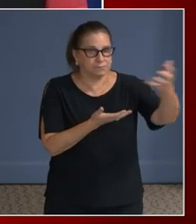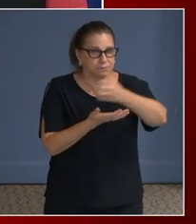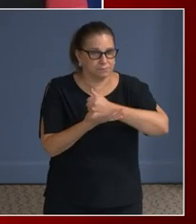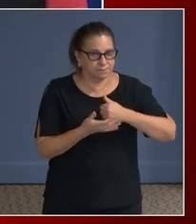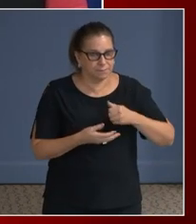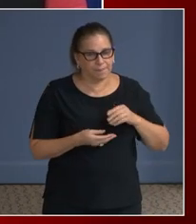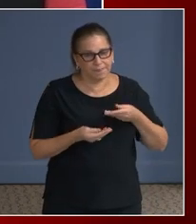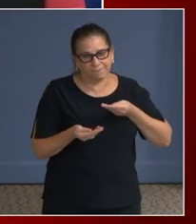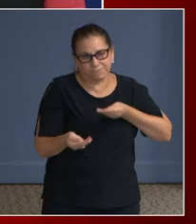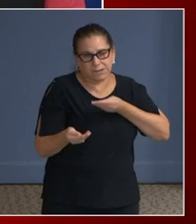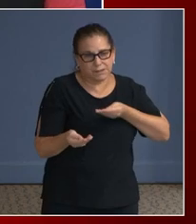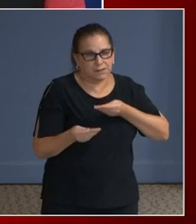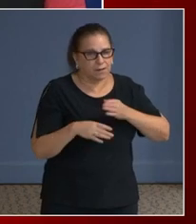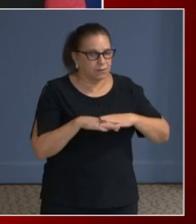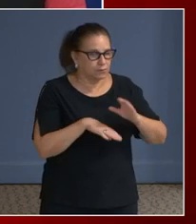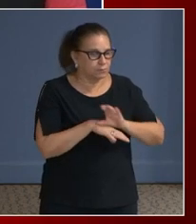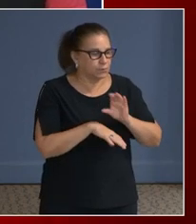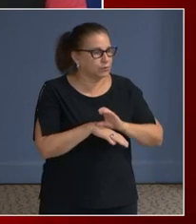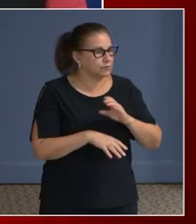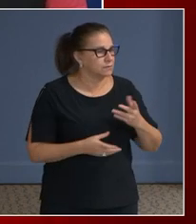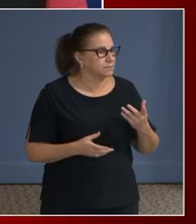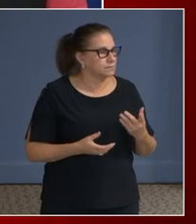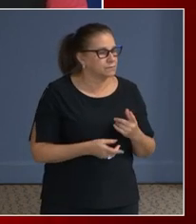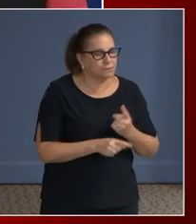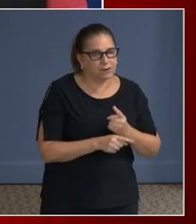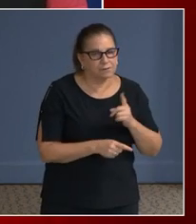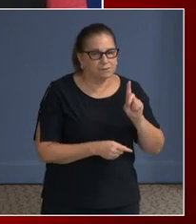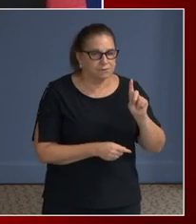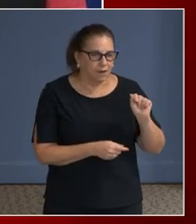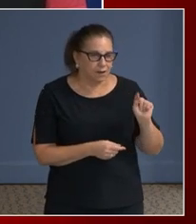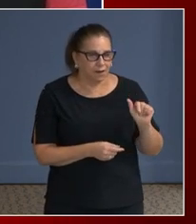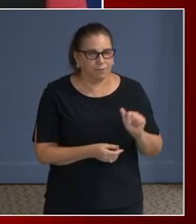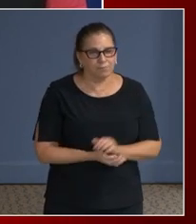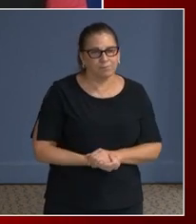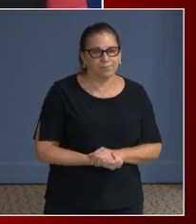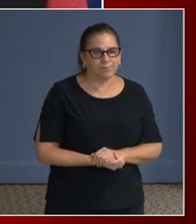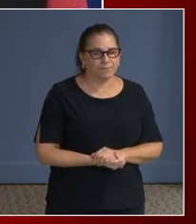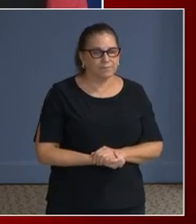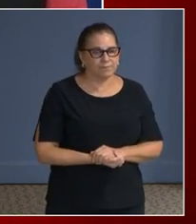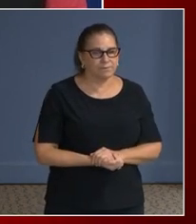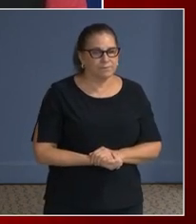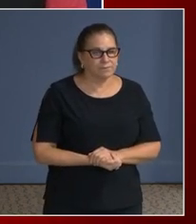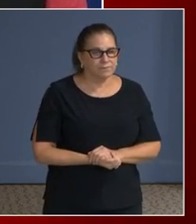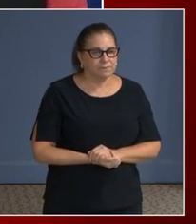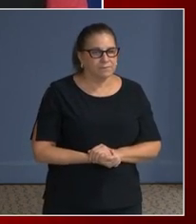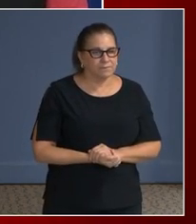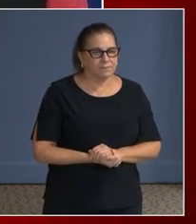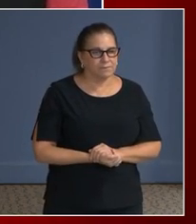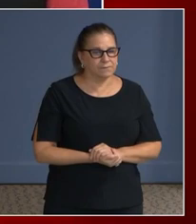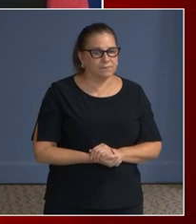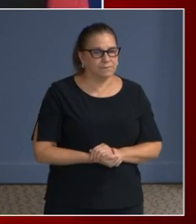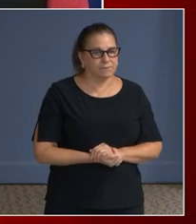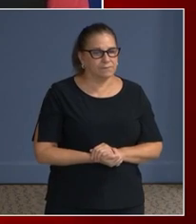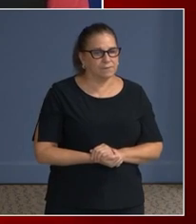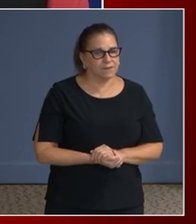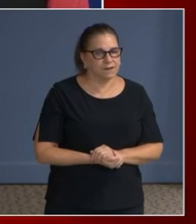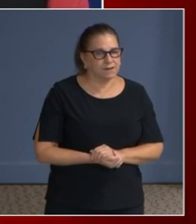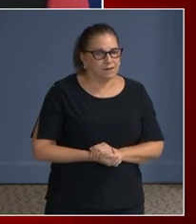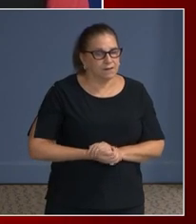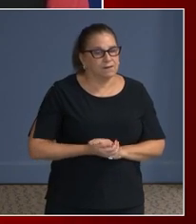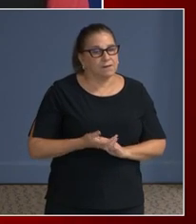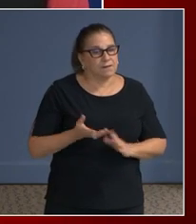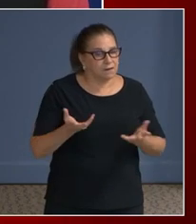travel is defined. We also have guidance in terms of assisting people in making decisions as to whether or not they are going to